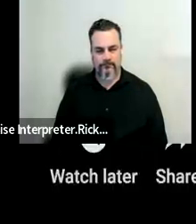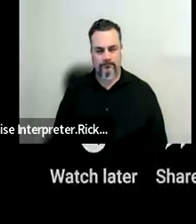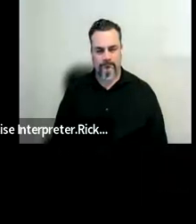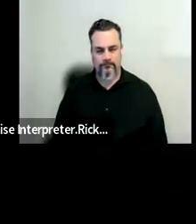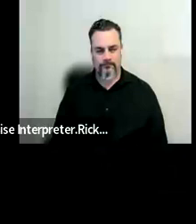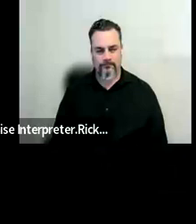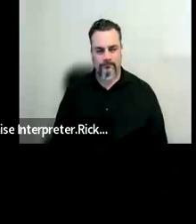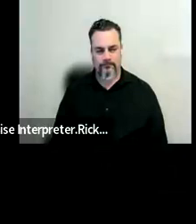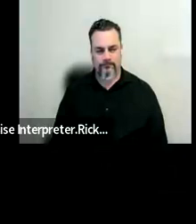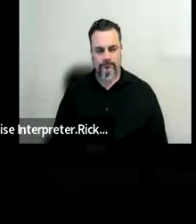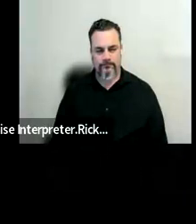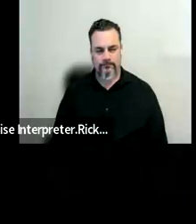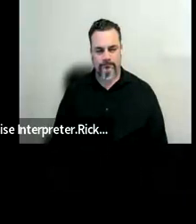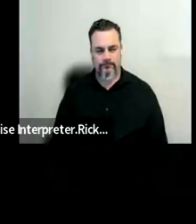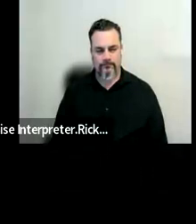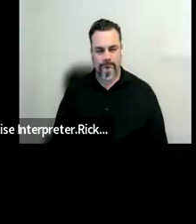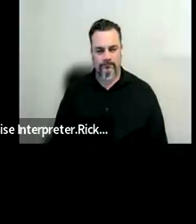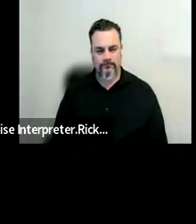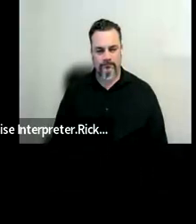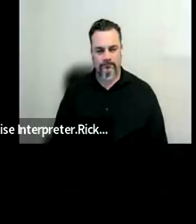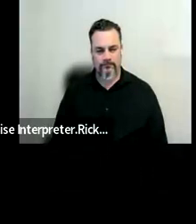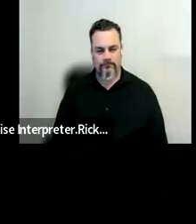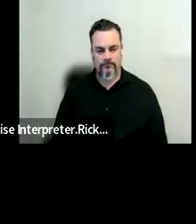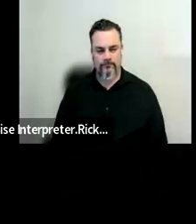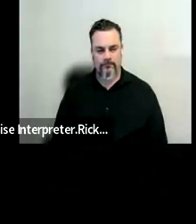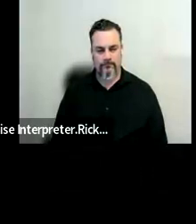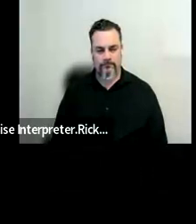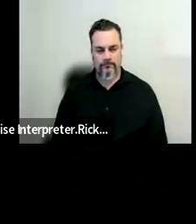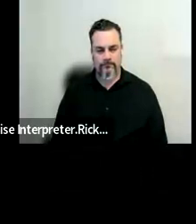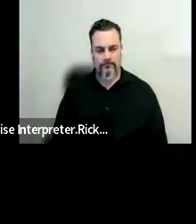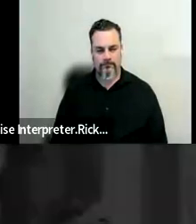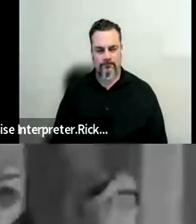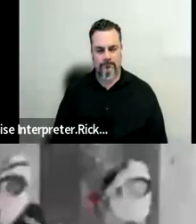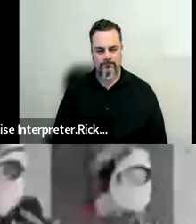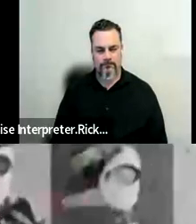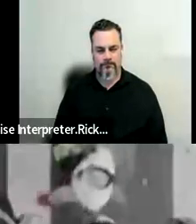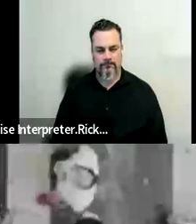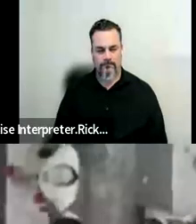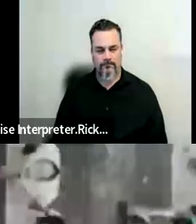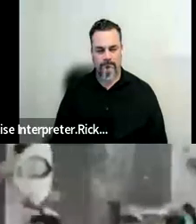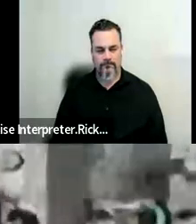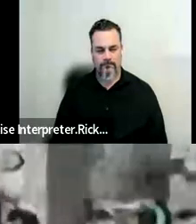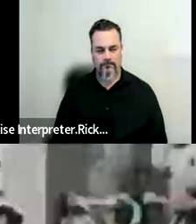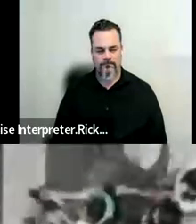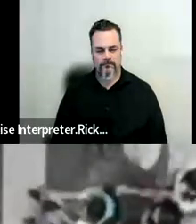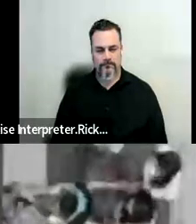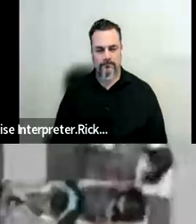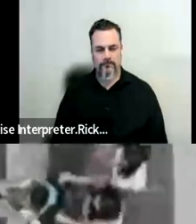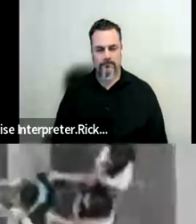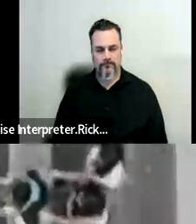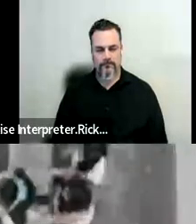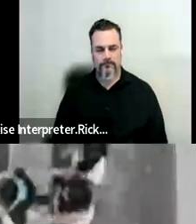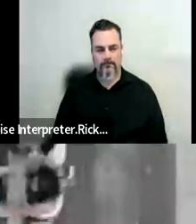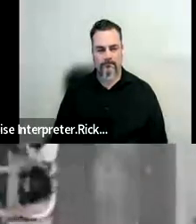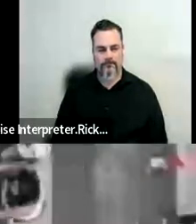And each of those people have parents, or siblings, or children. Disability can and does affect all of us.